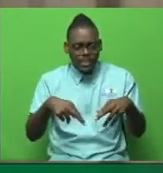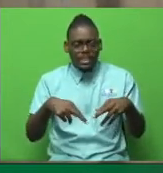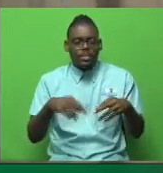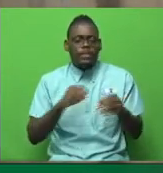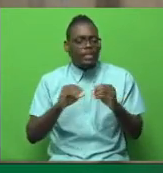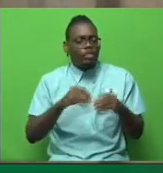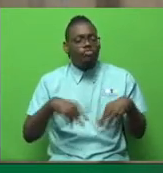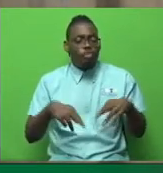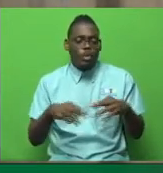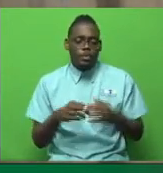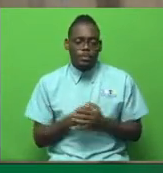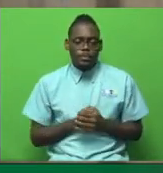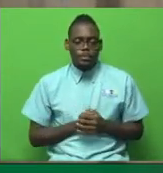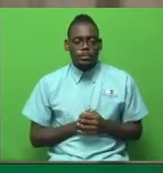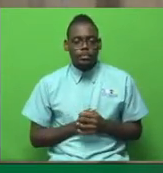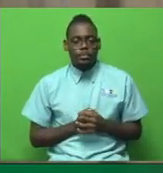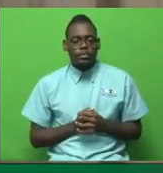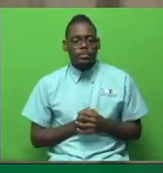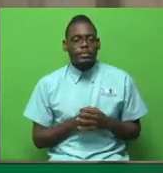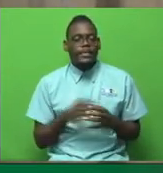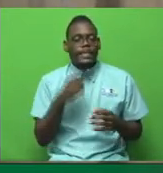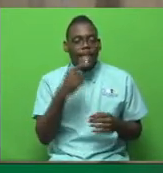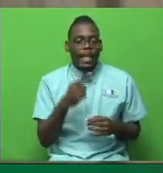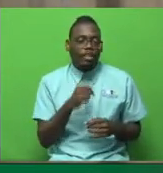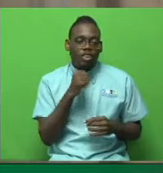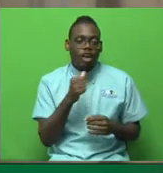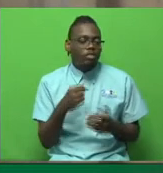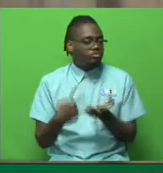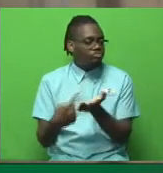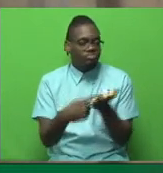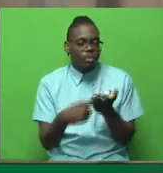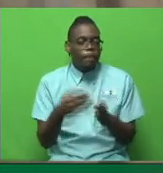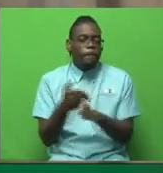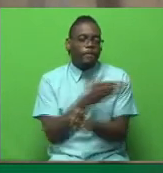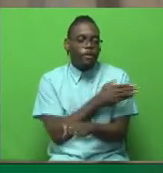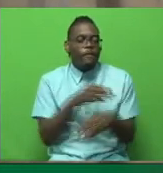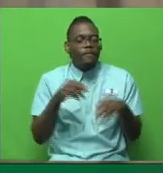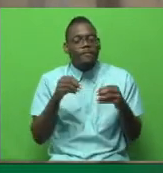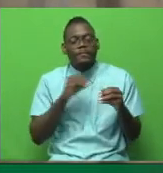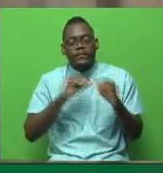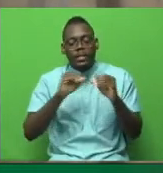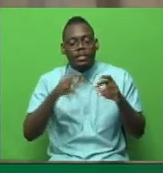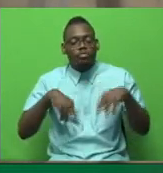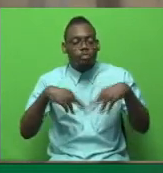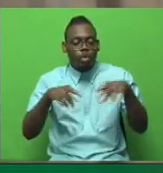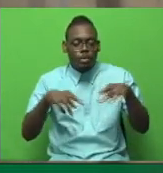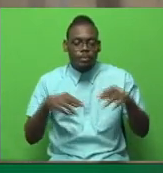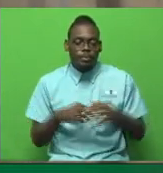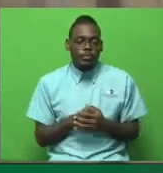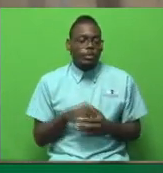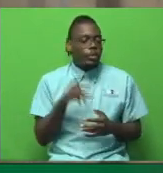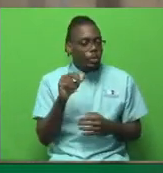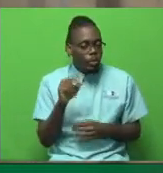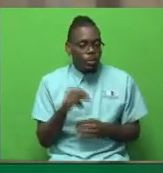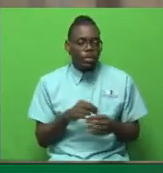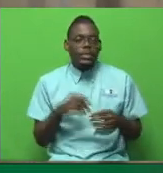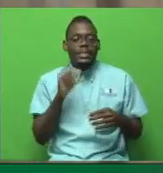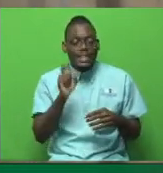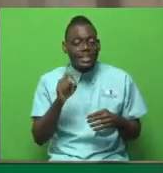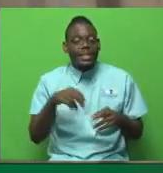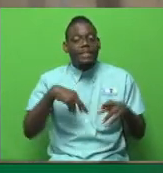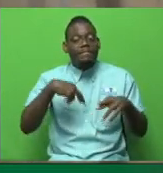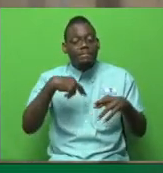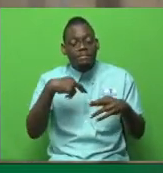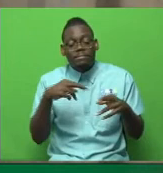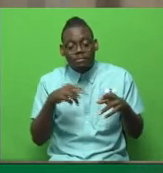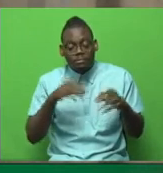we are not going to face the problems that we are facing today you remember last budget we were told that that the big trucks that the